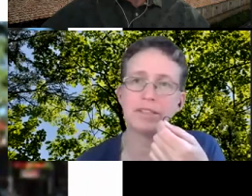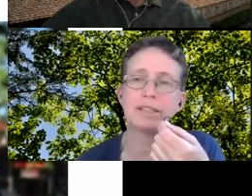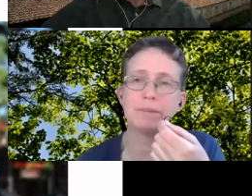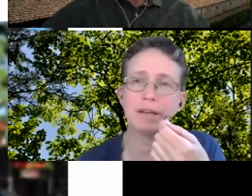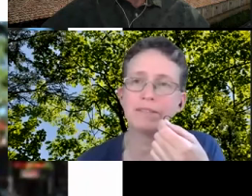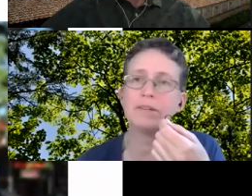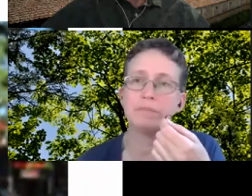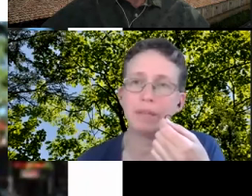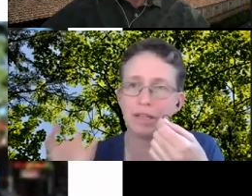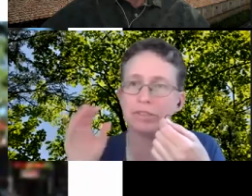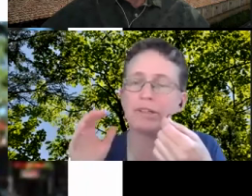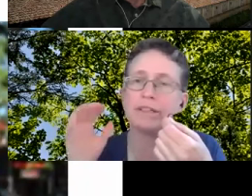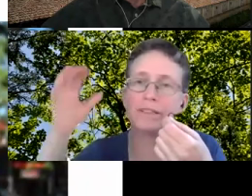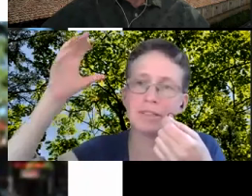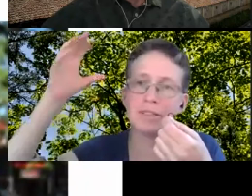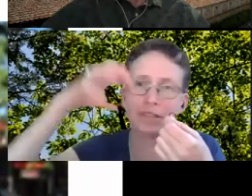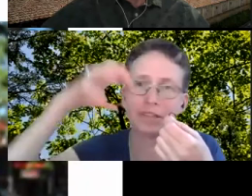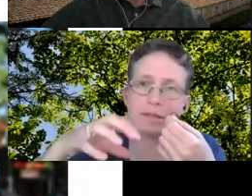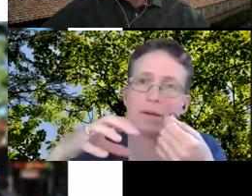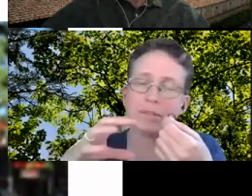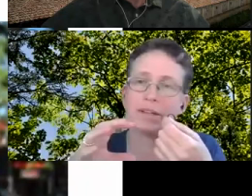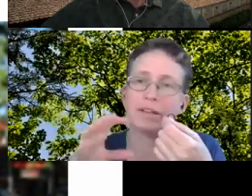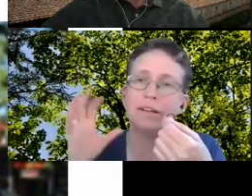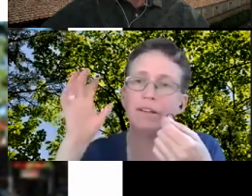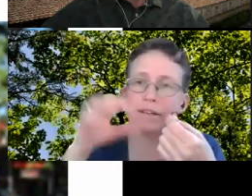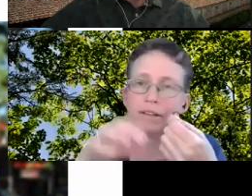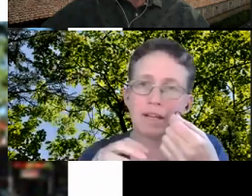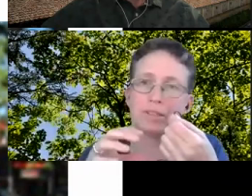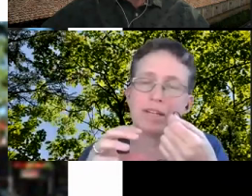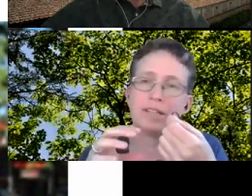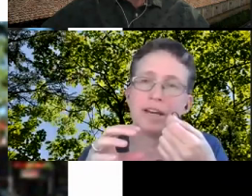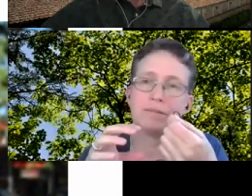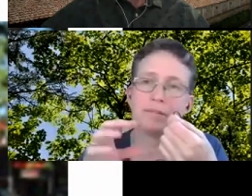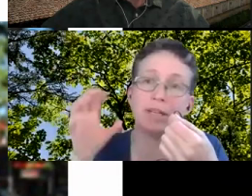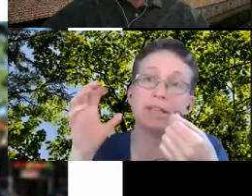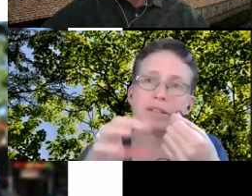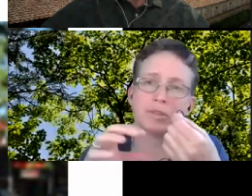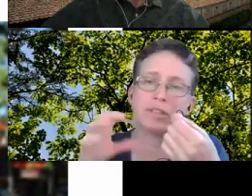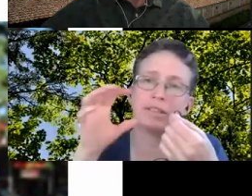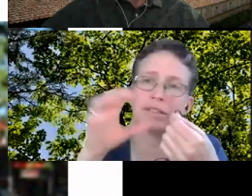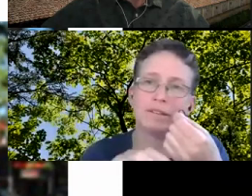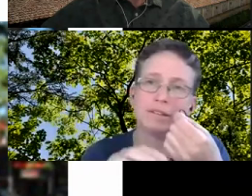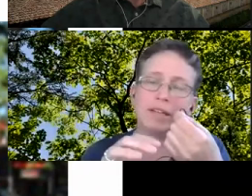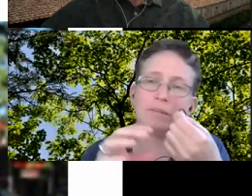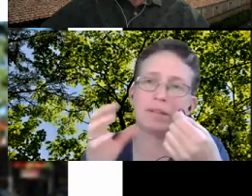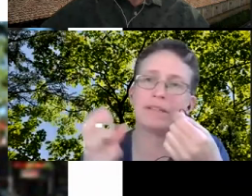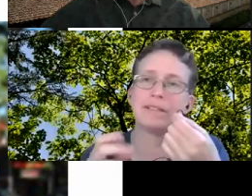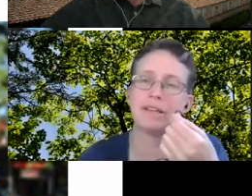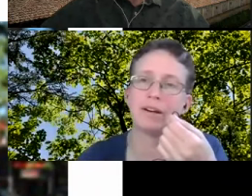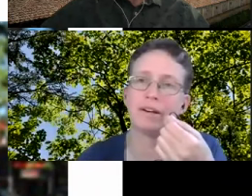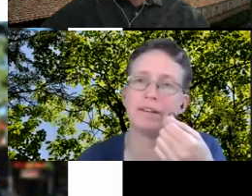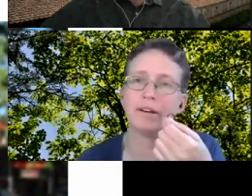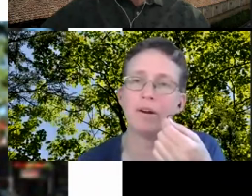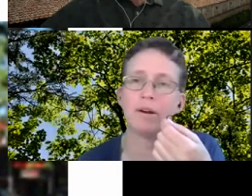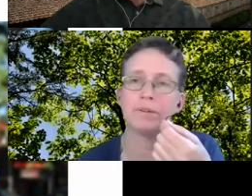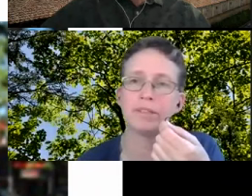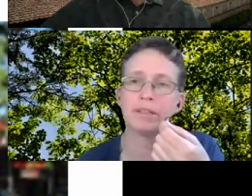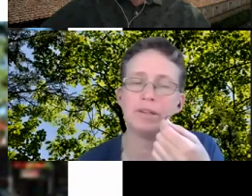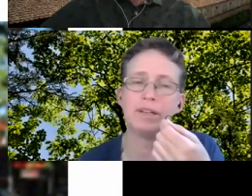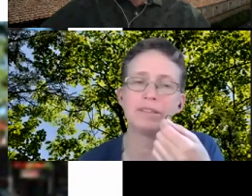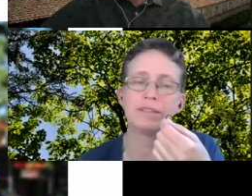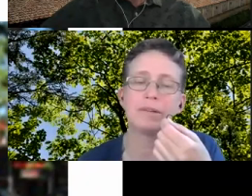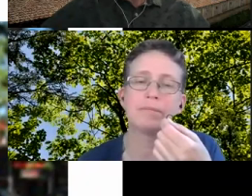justice aspects of those, and making sure that cities are not just imposing climate change at green solutions in places that are harmful